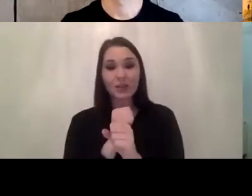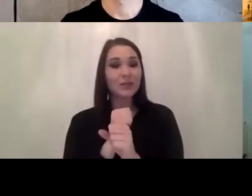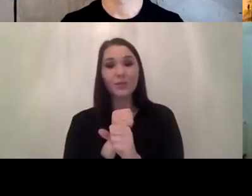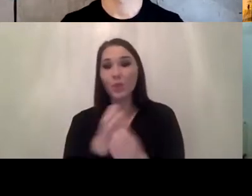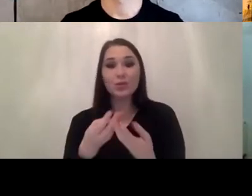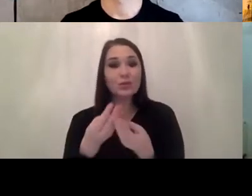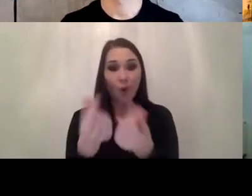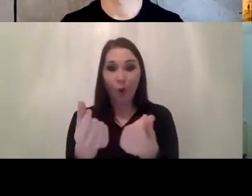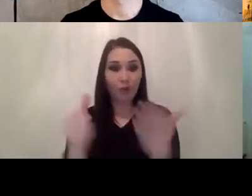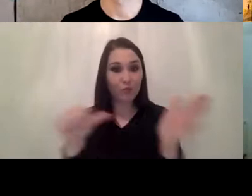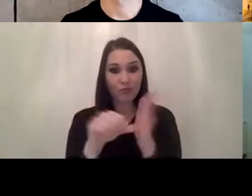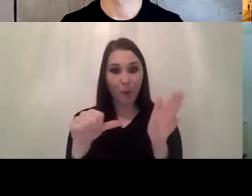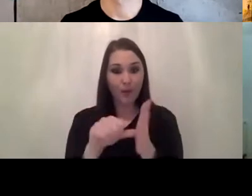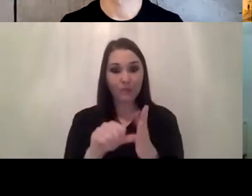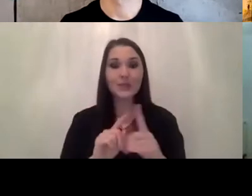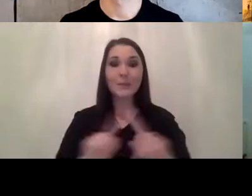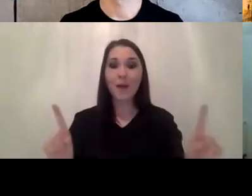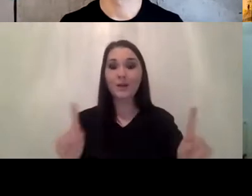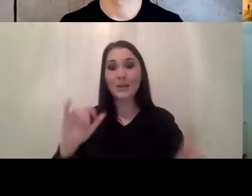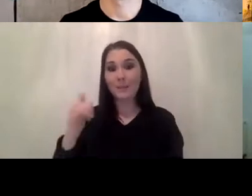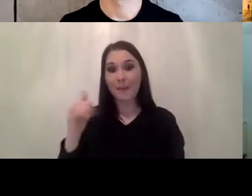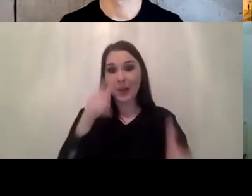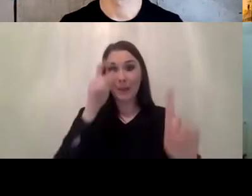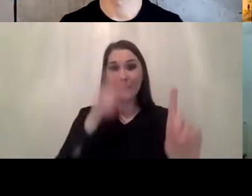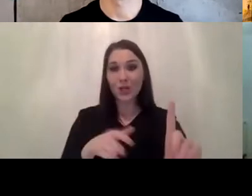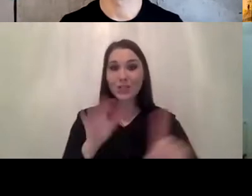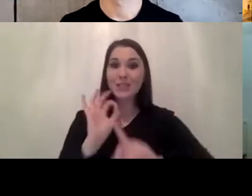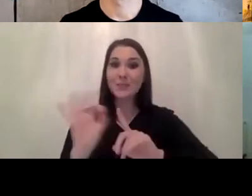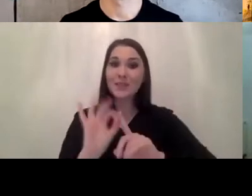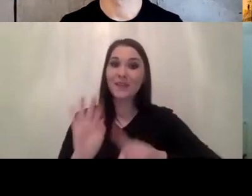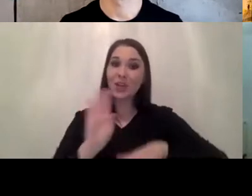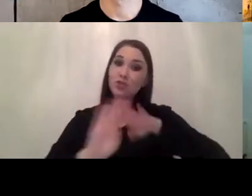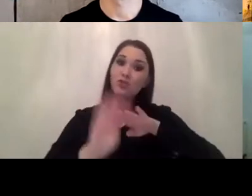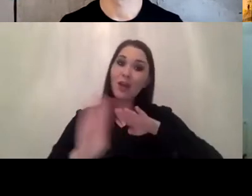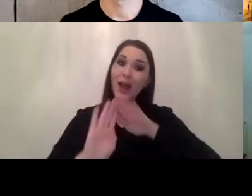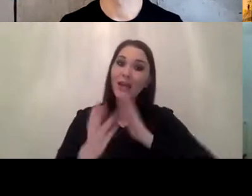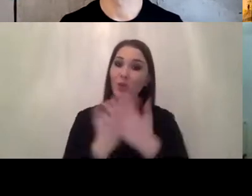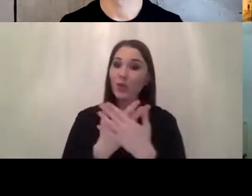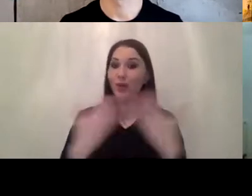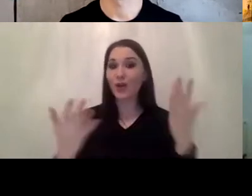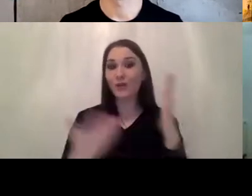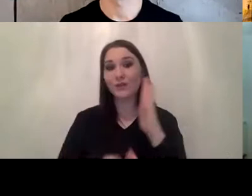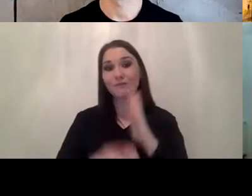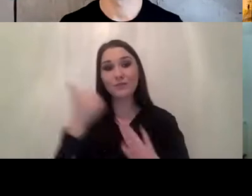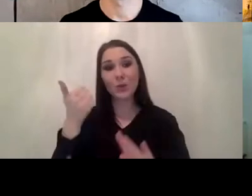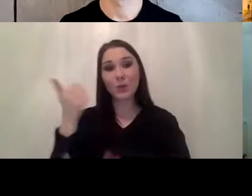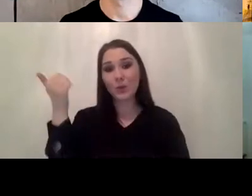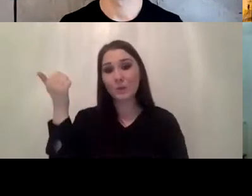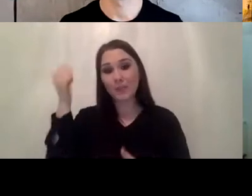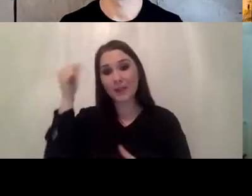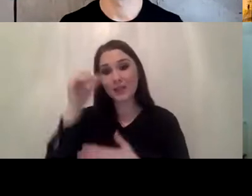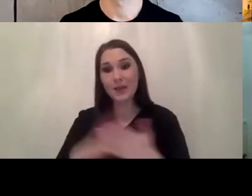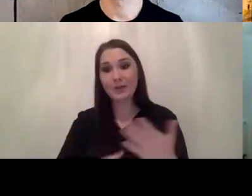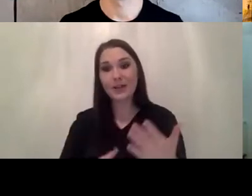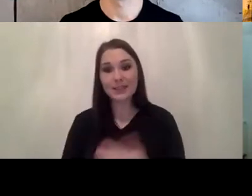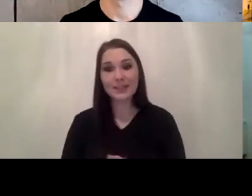person's problem as maybe you know, someone who's been specifically trained with lots of experience in that area, but they can help support them and point them